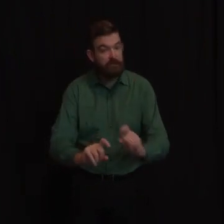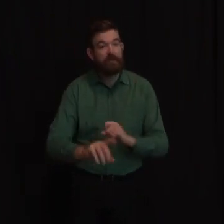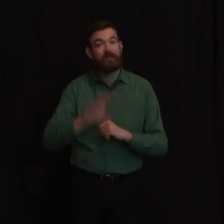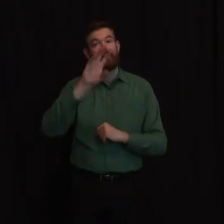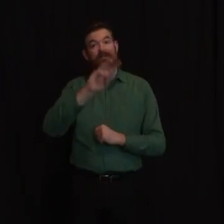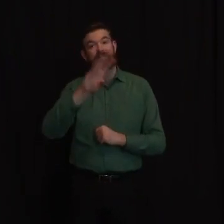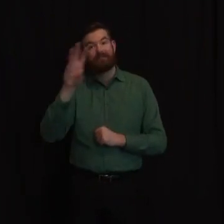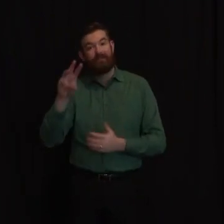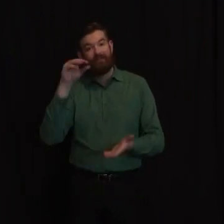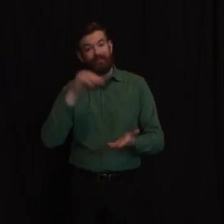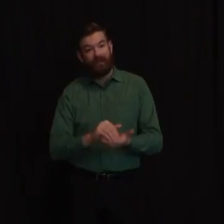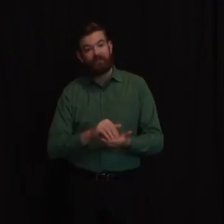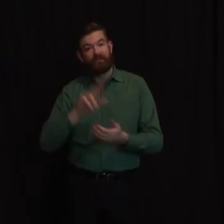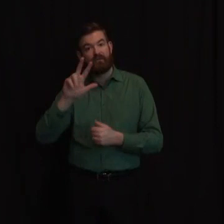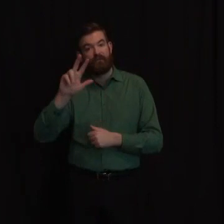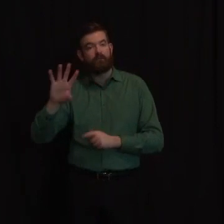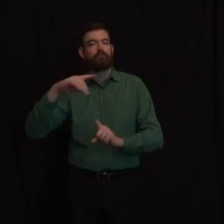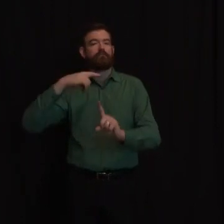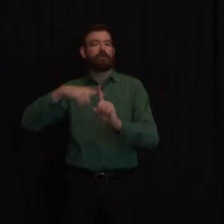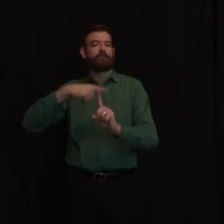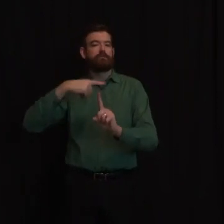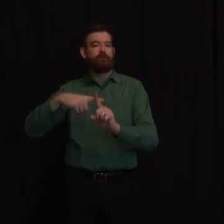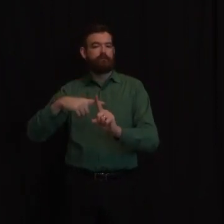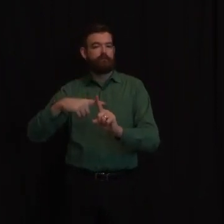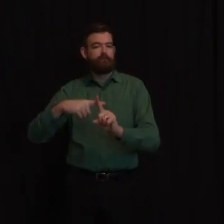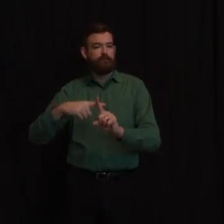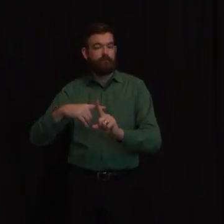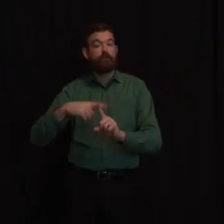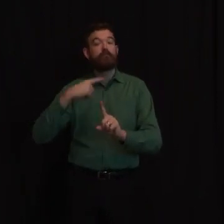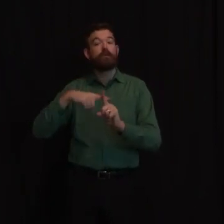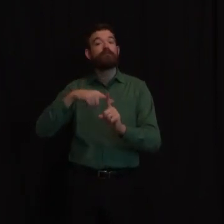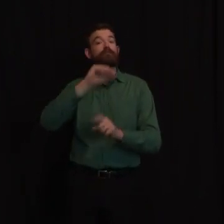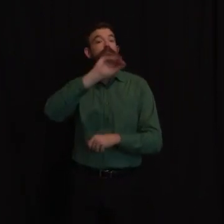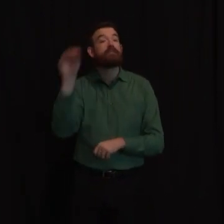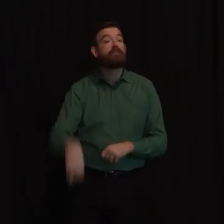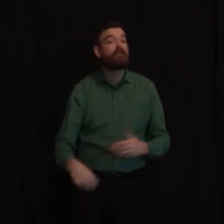66,734 returned positive. Our positivity rate is